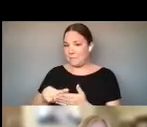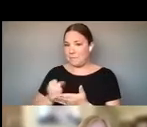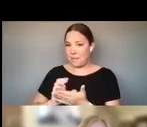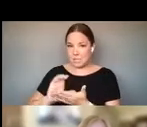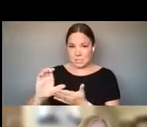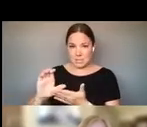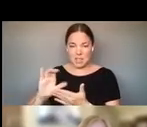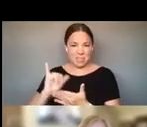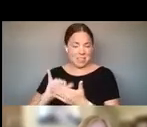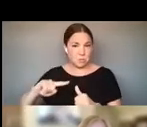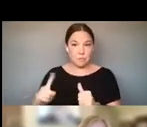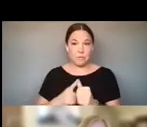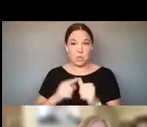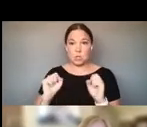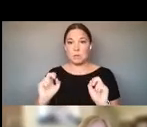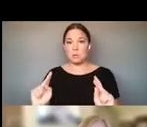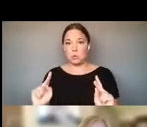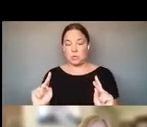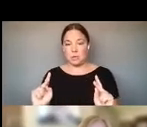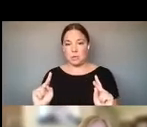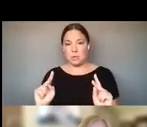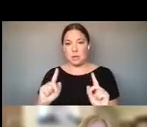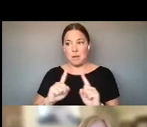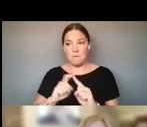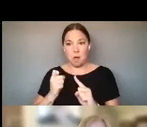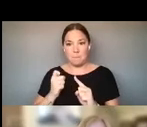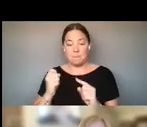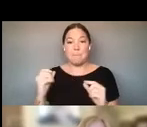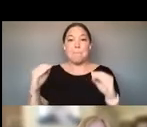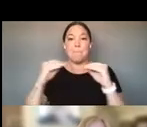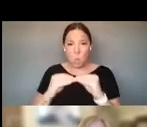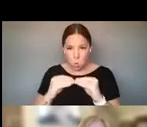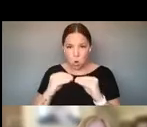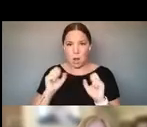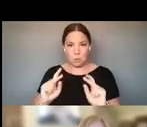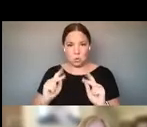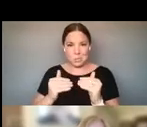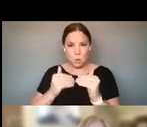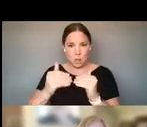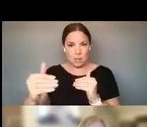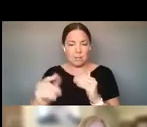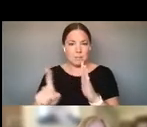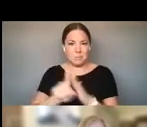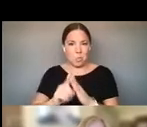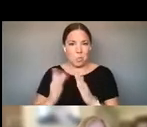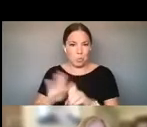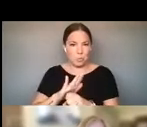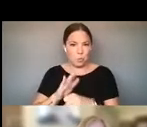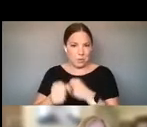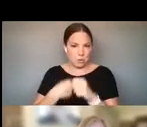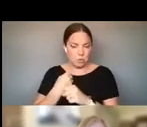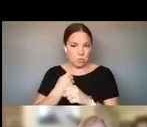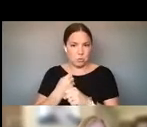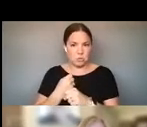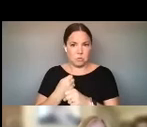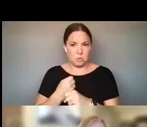opportunity of, of, of a number that are, that are coming throughout the year. Um, not just, I, this is,